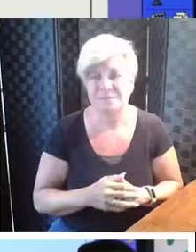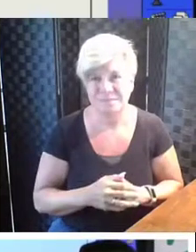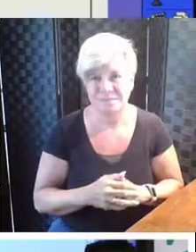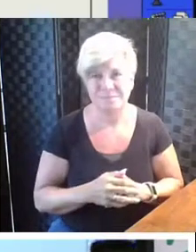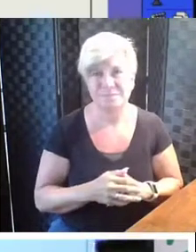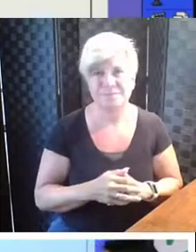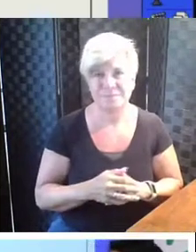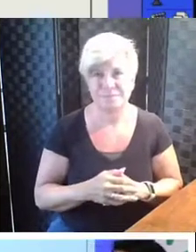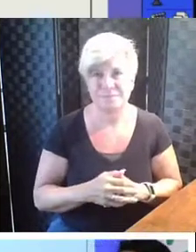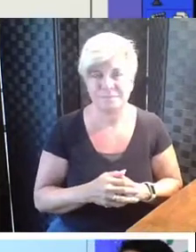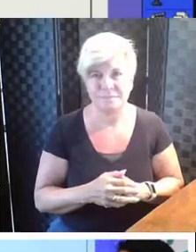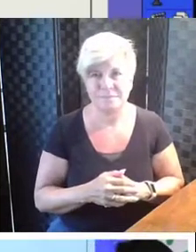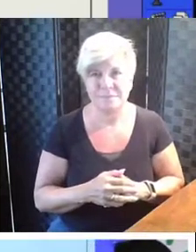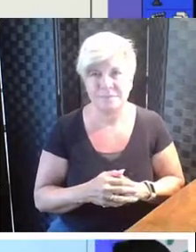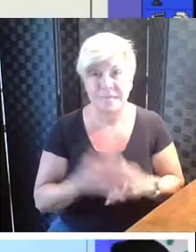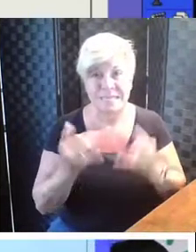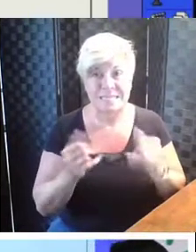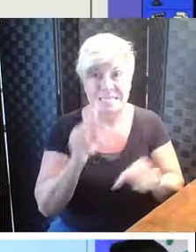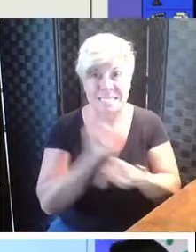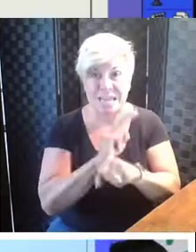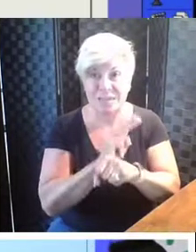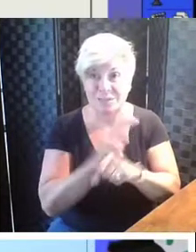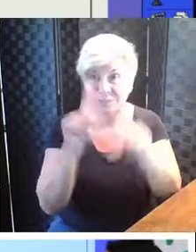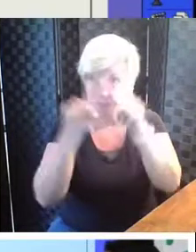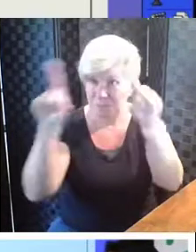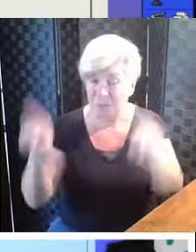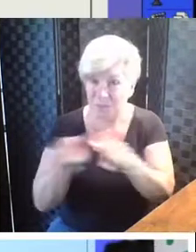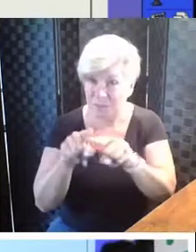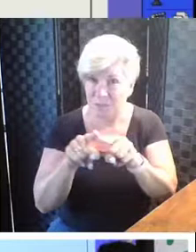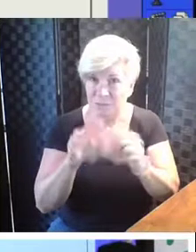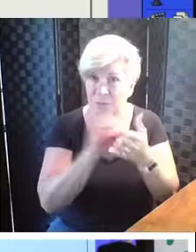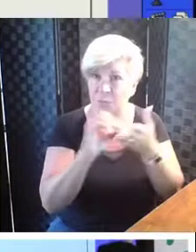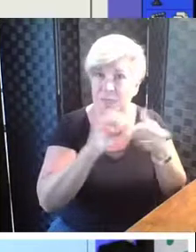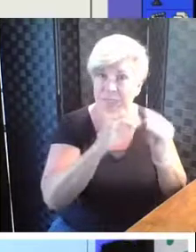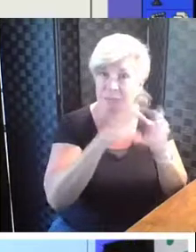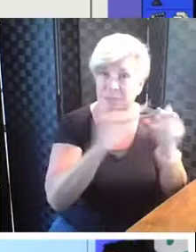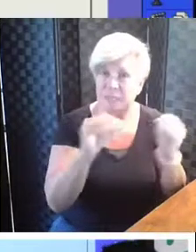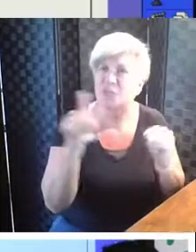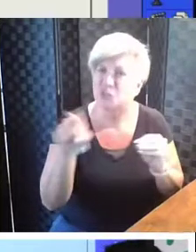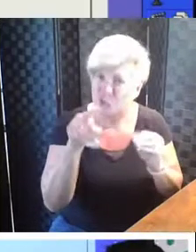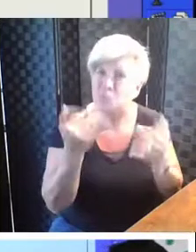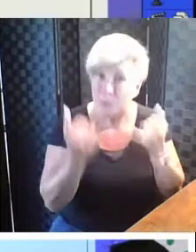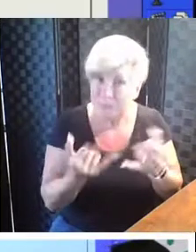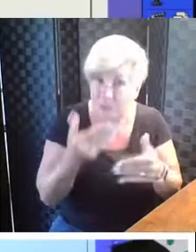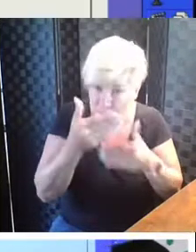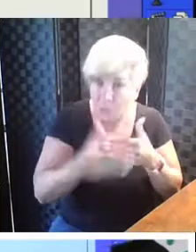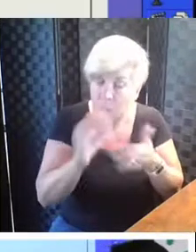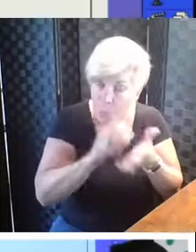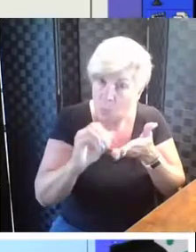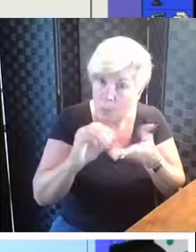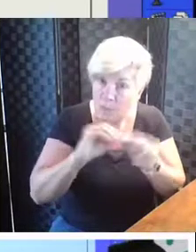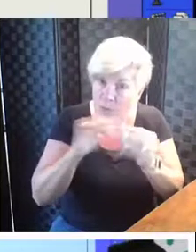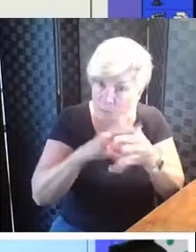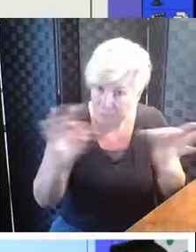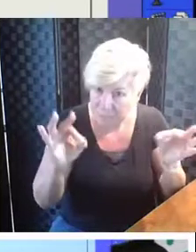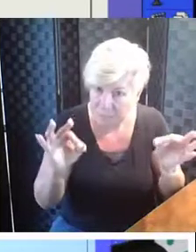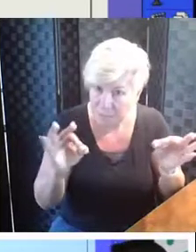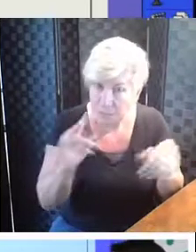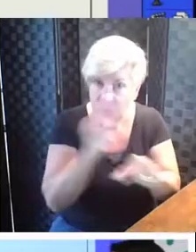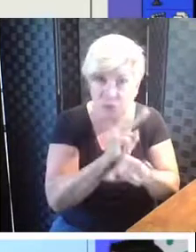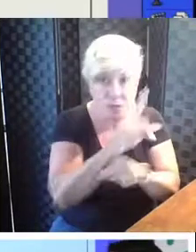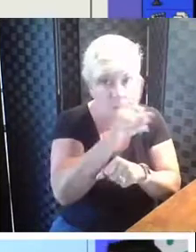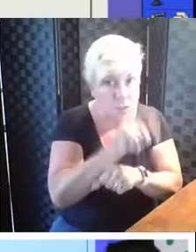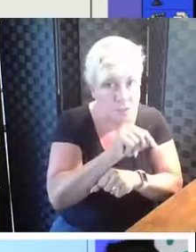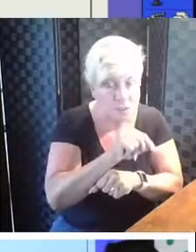7. Now we can use our model to write an equation. Go ahead and write an equation with a question